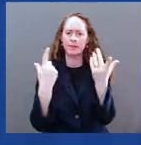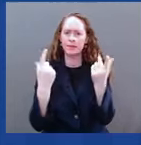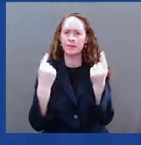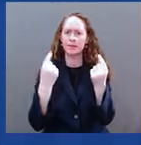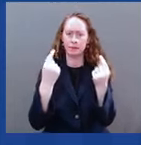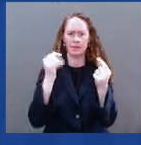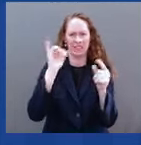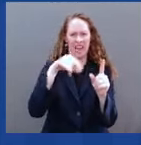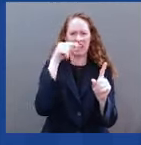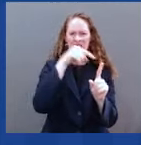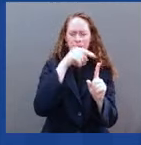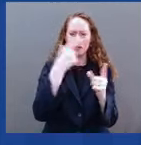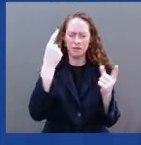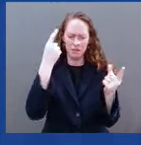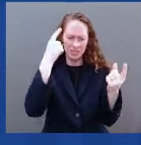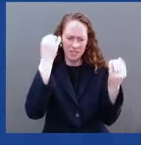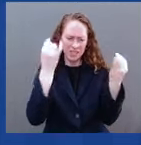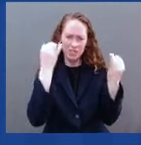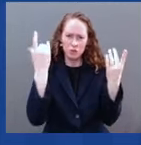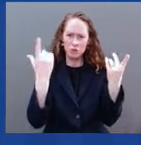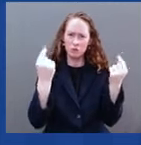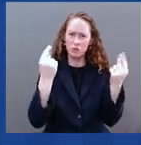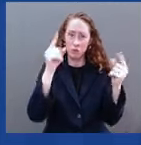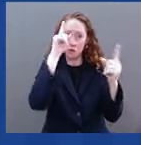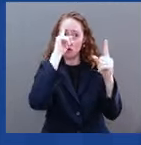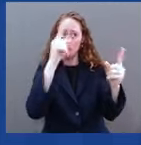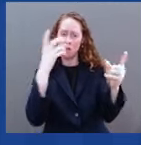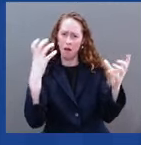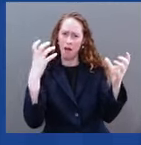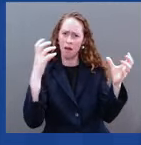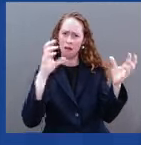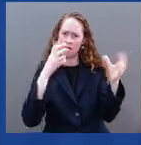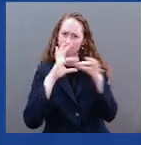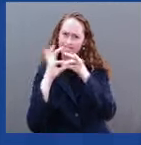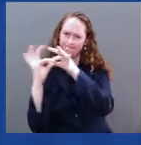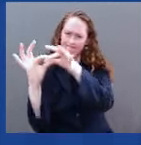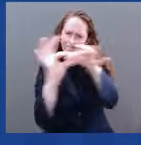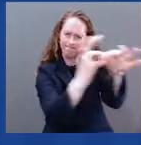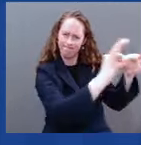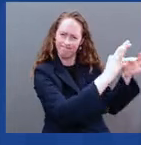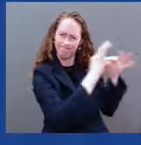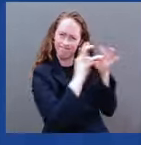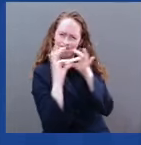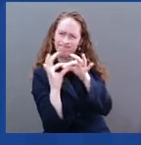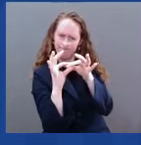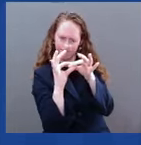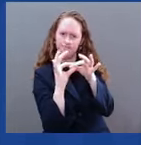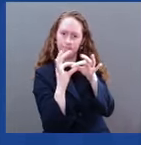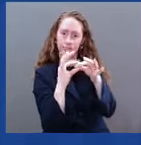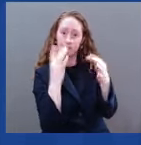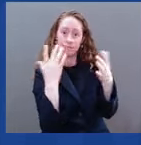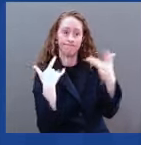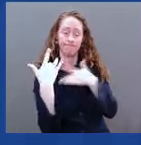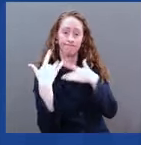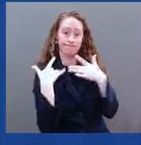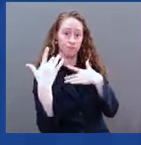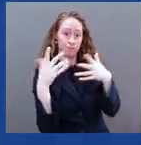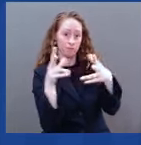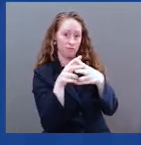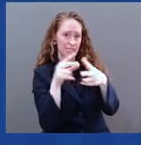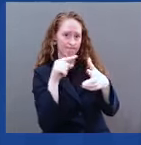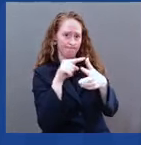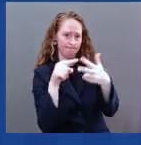key important issues among our NATO and European allies. First was to support